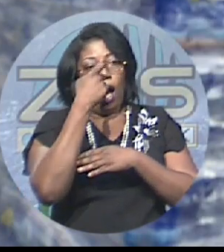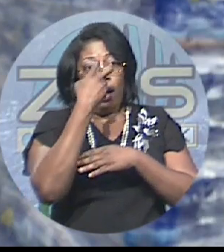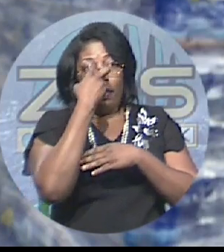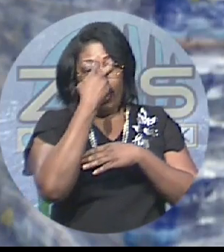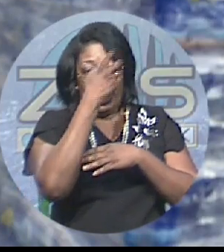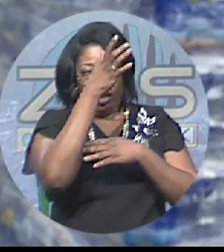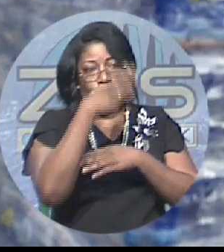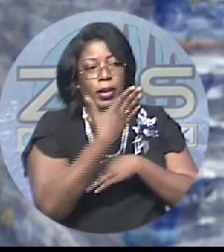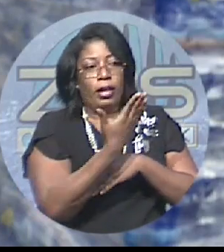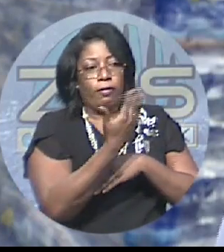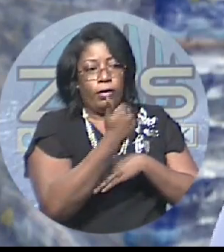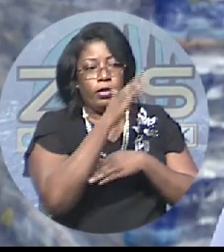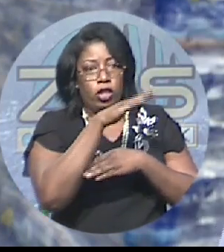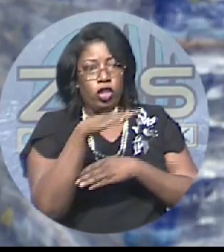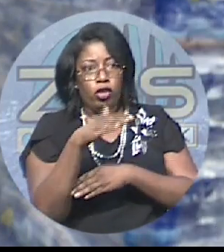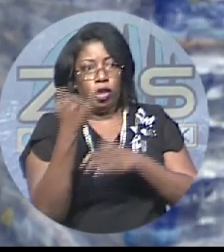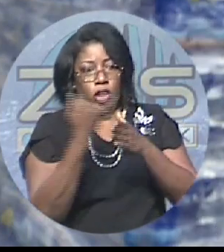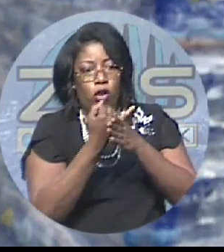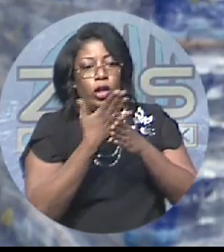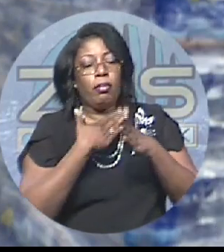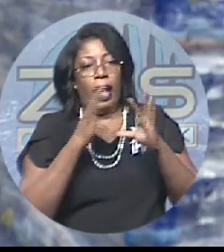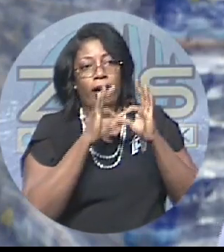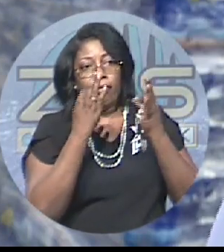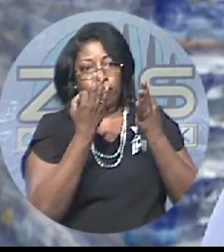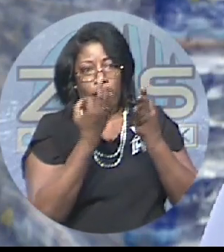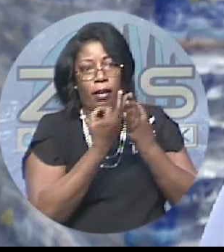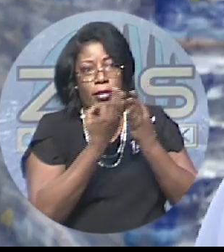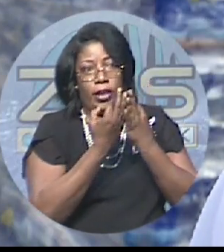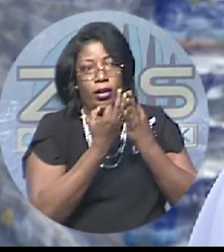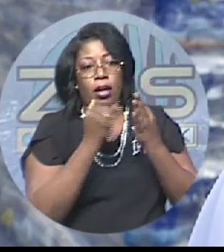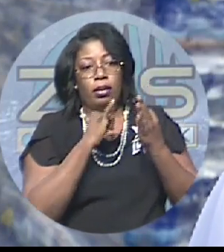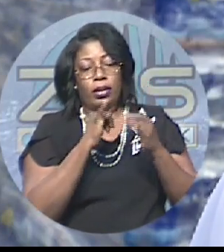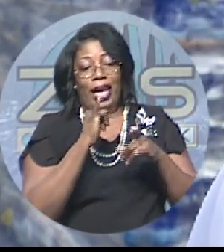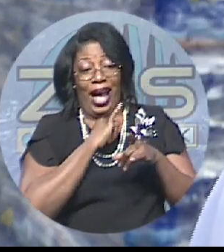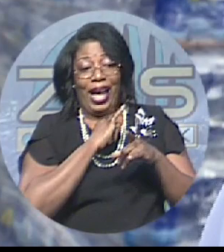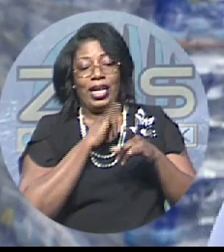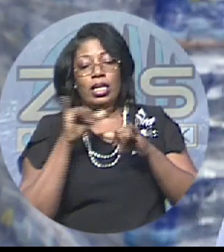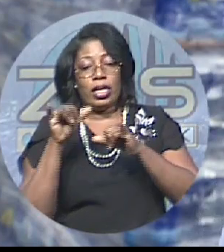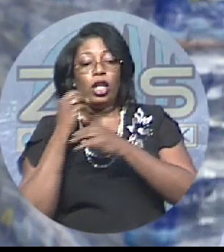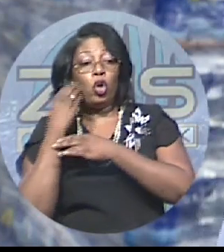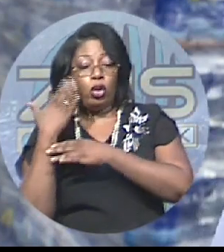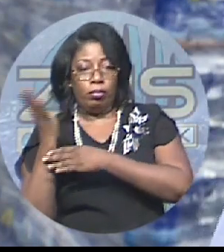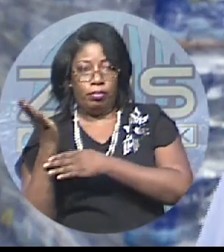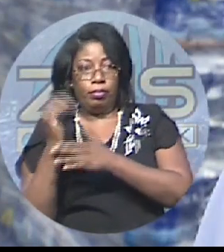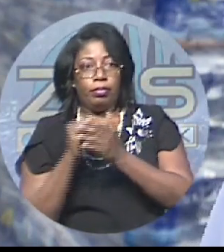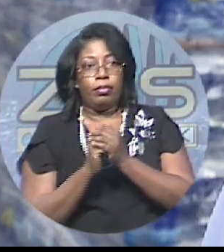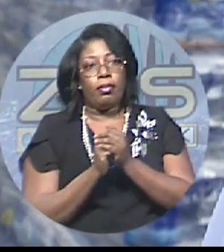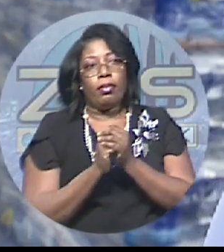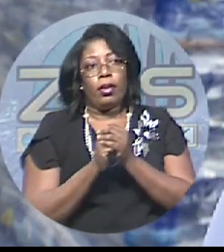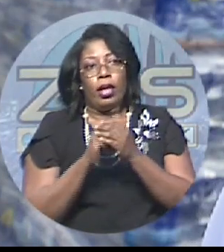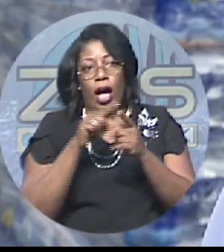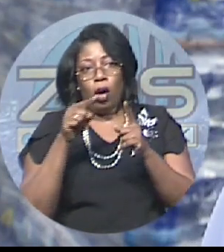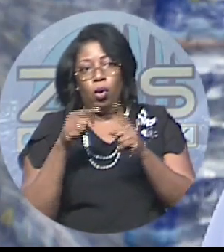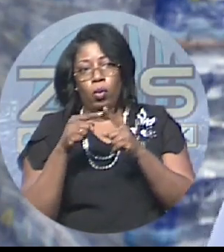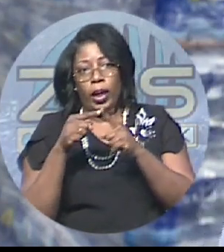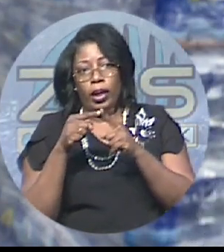and 15 children, including my family. I stayed home though, but when